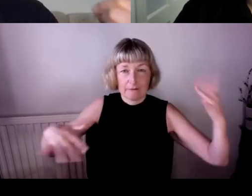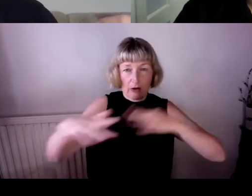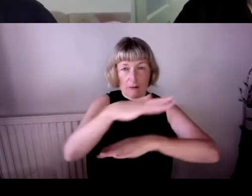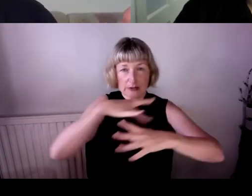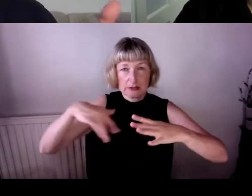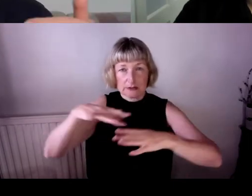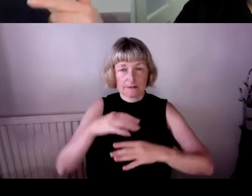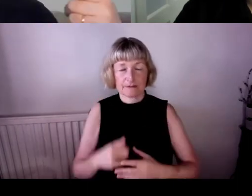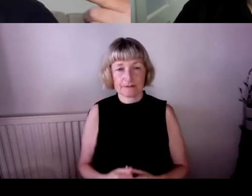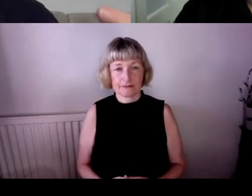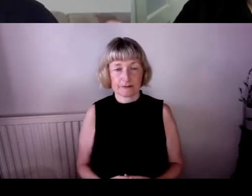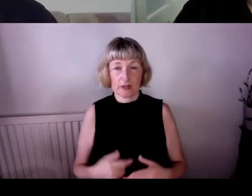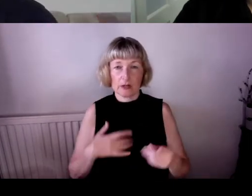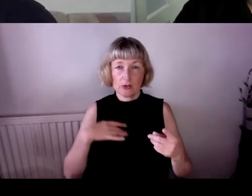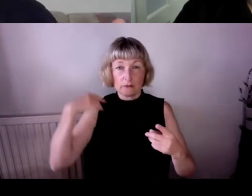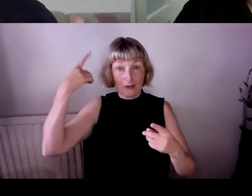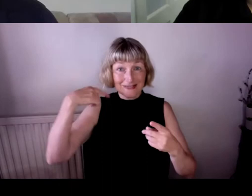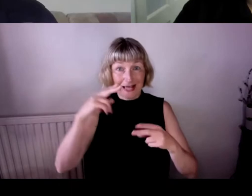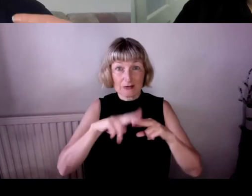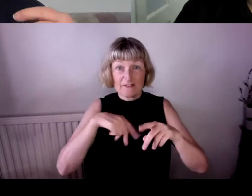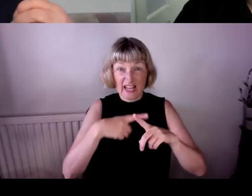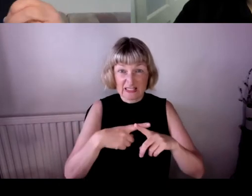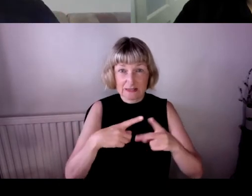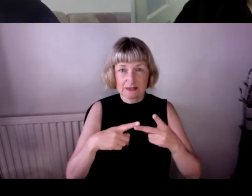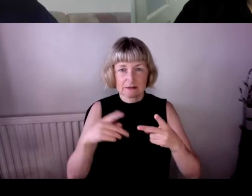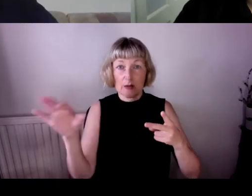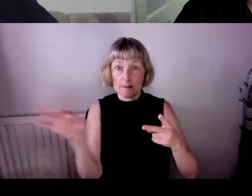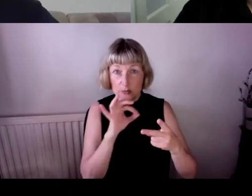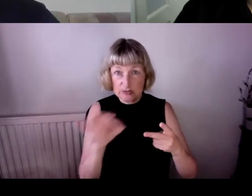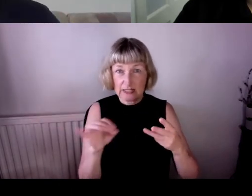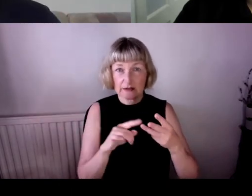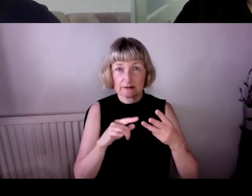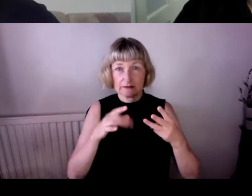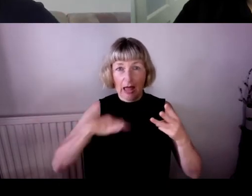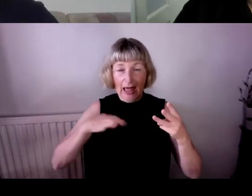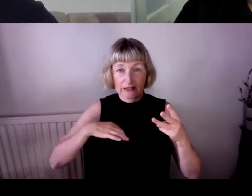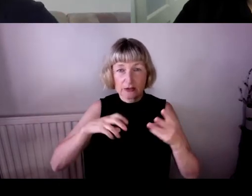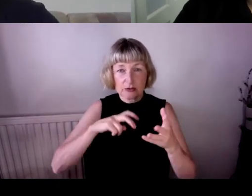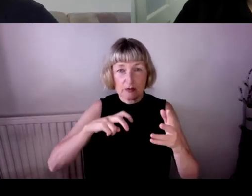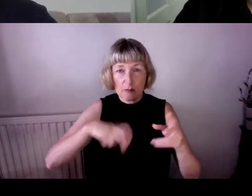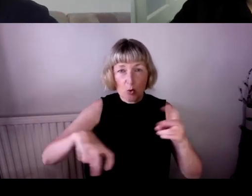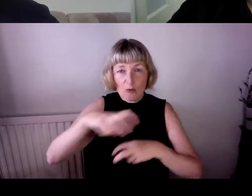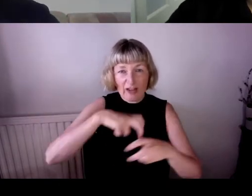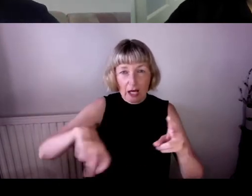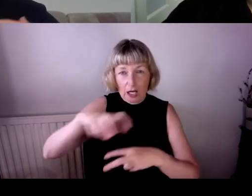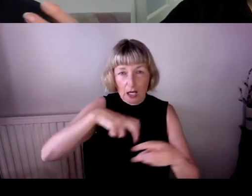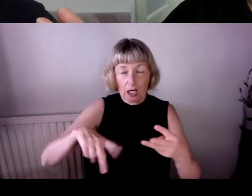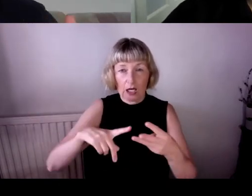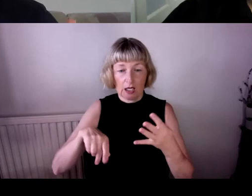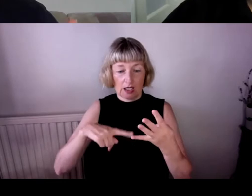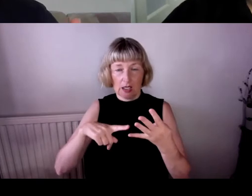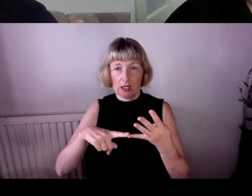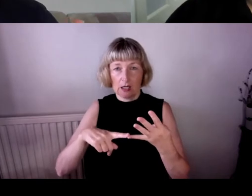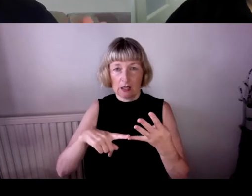the sound effects, we have music, we have the actors moving around the stage giving information, we have